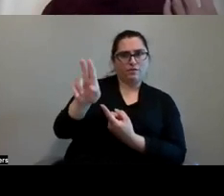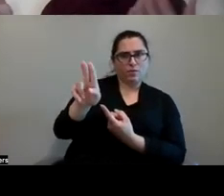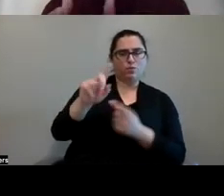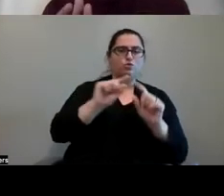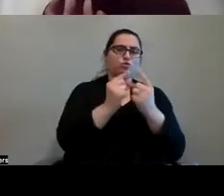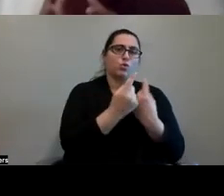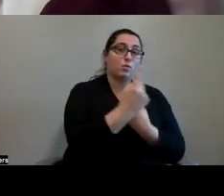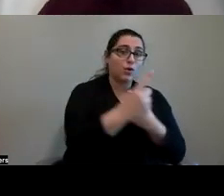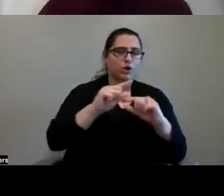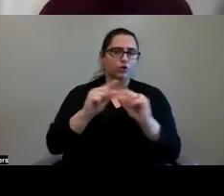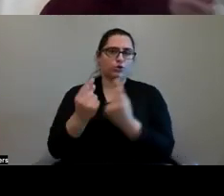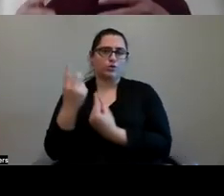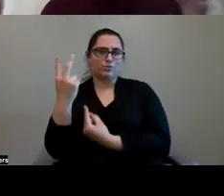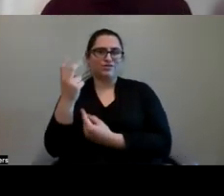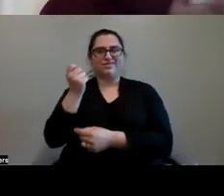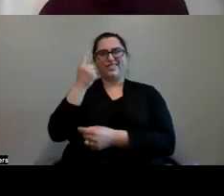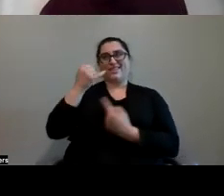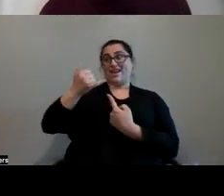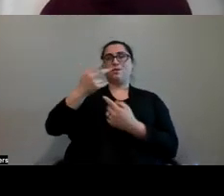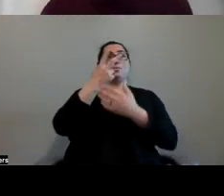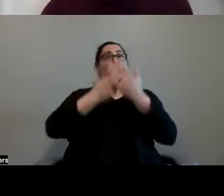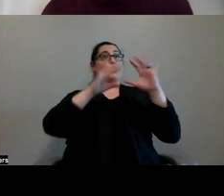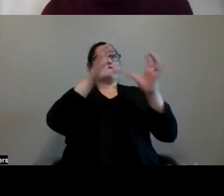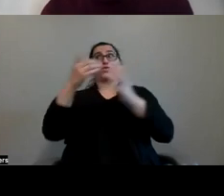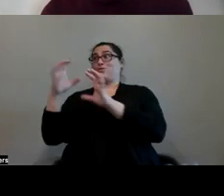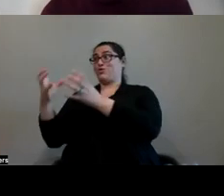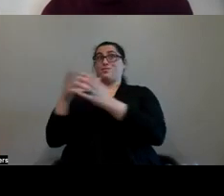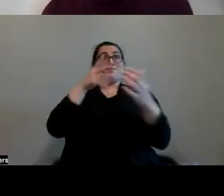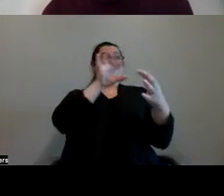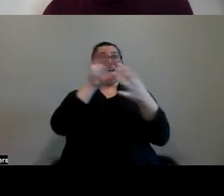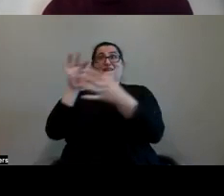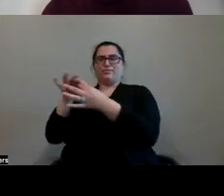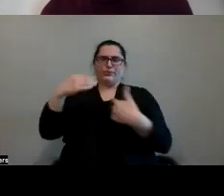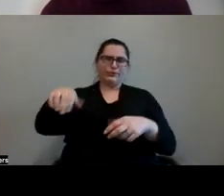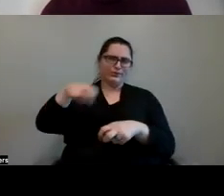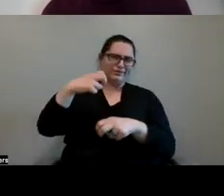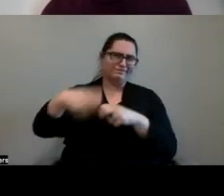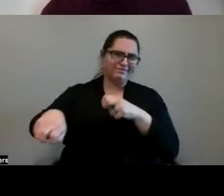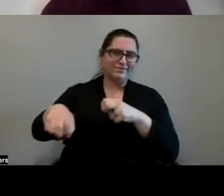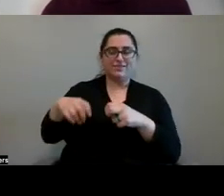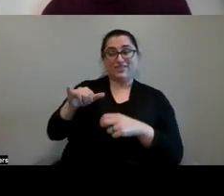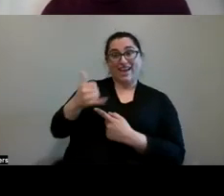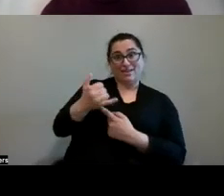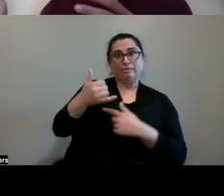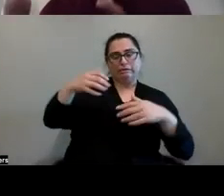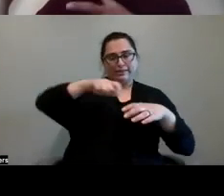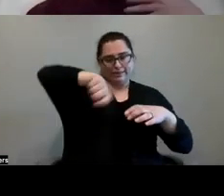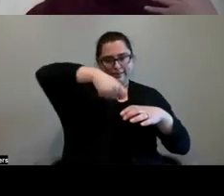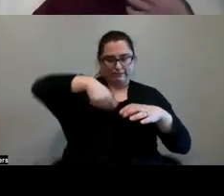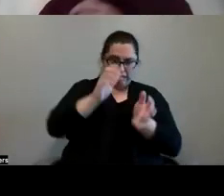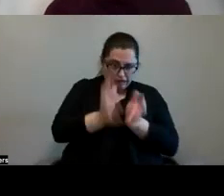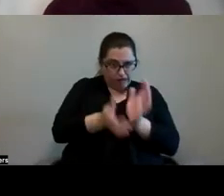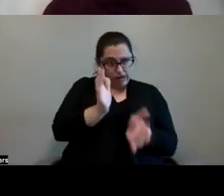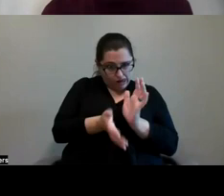have an antibody that binds to antigens from both. And so this antibody went through a lot of in vitro evolution in